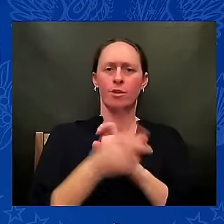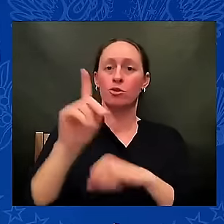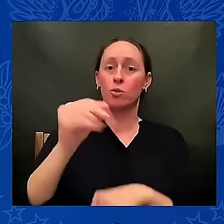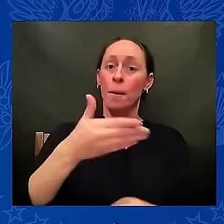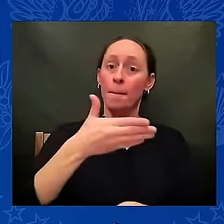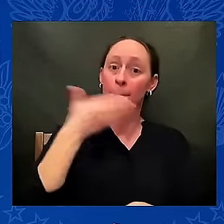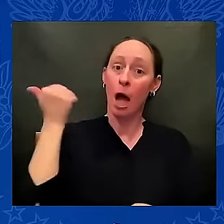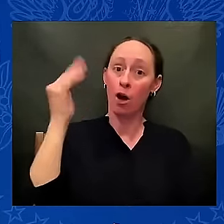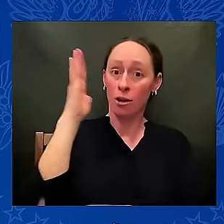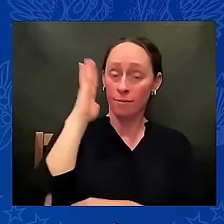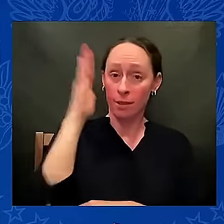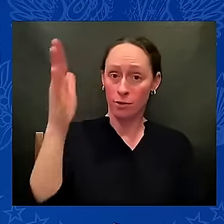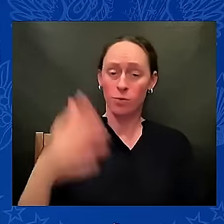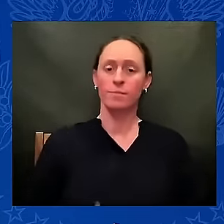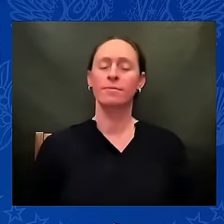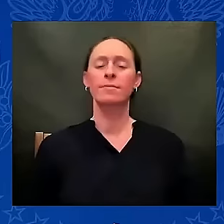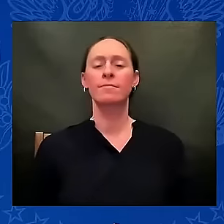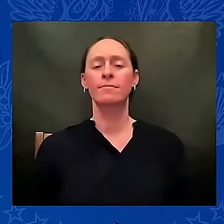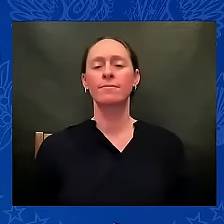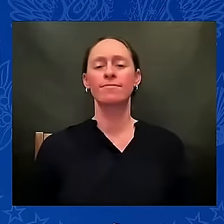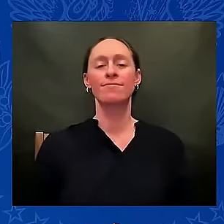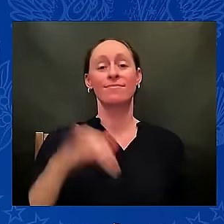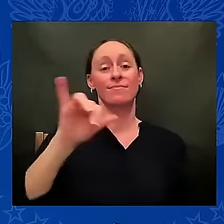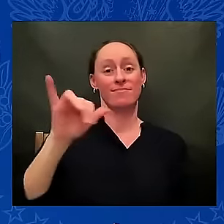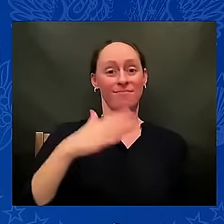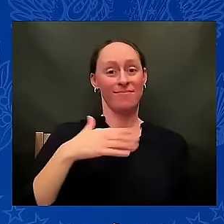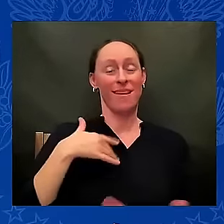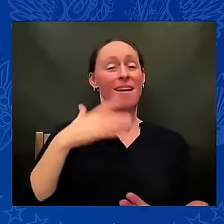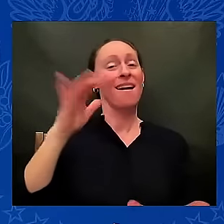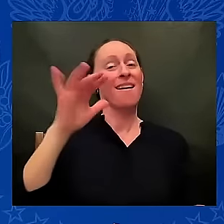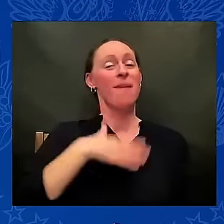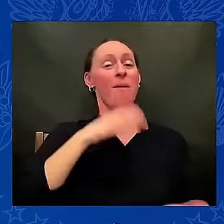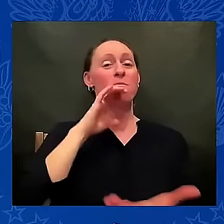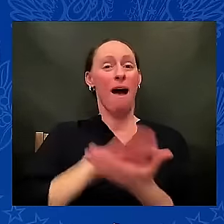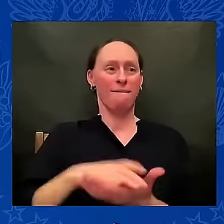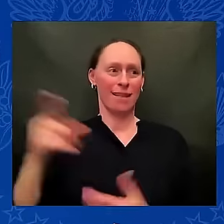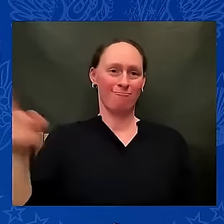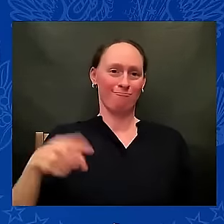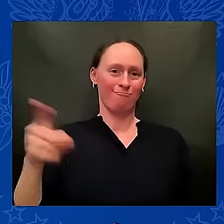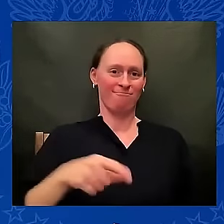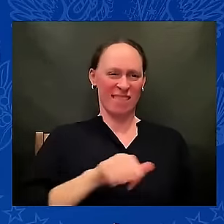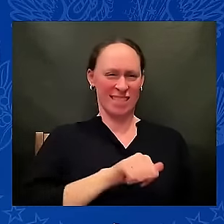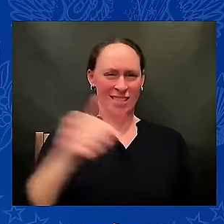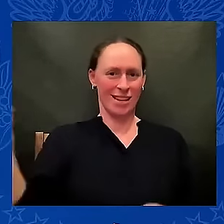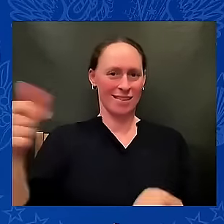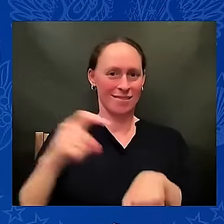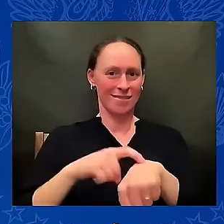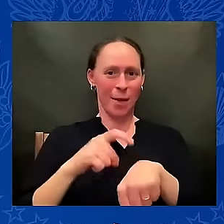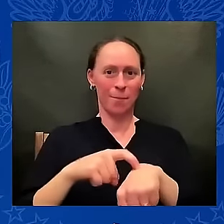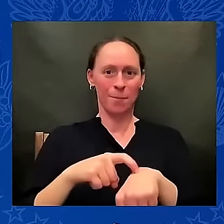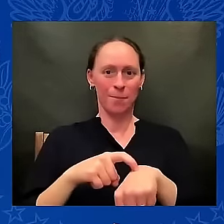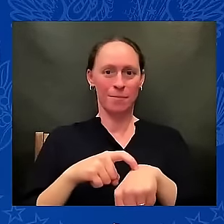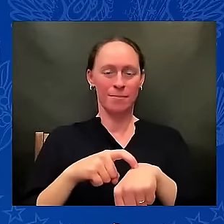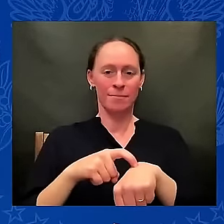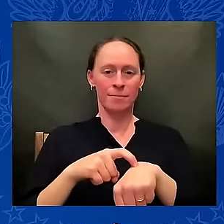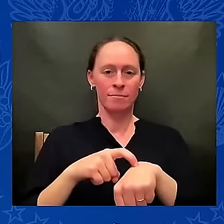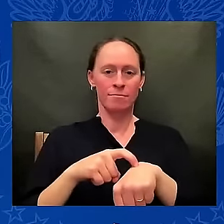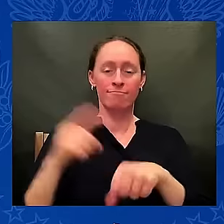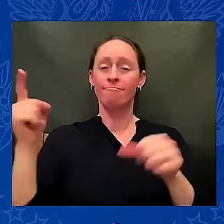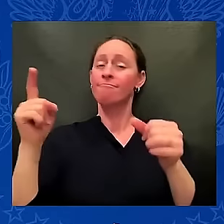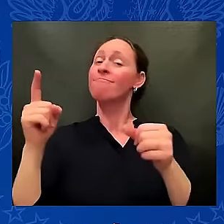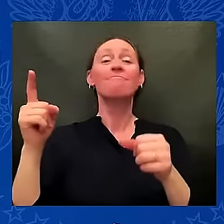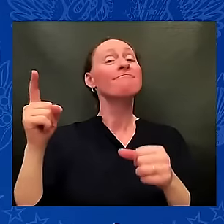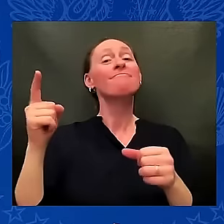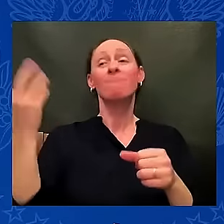been here 10 times in Indian country, literally. The First Lady sends her love and said, Joe, make sure you come